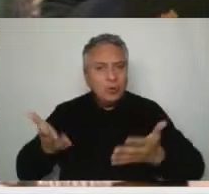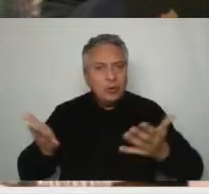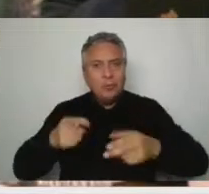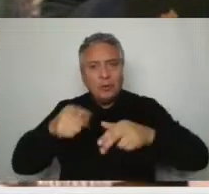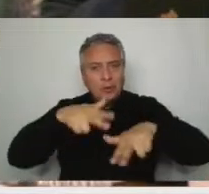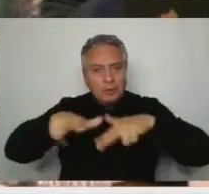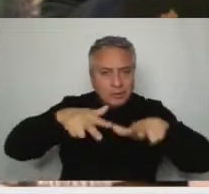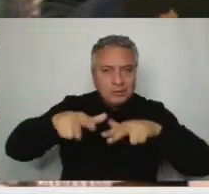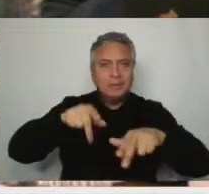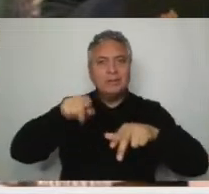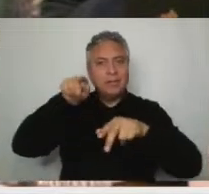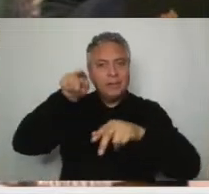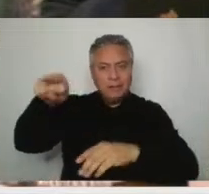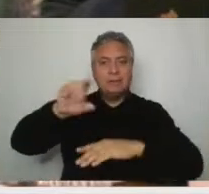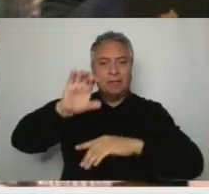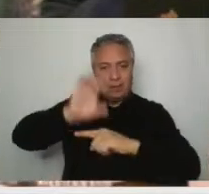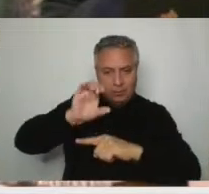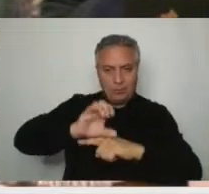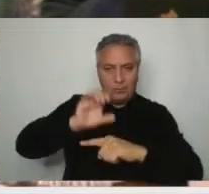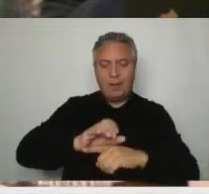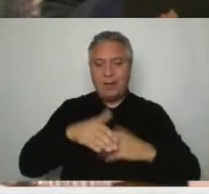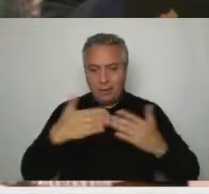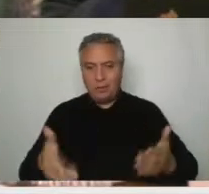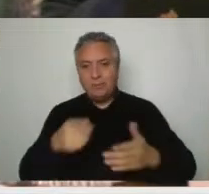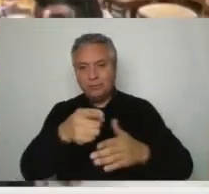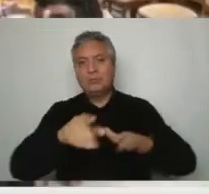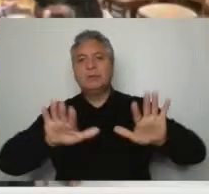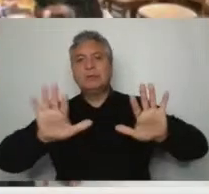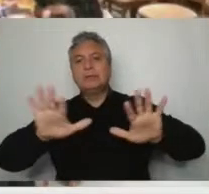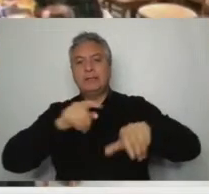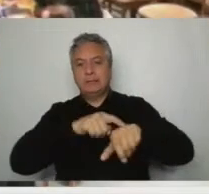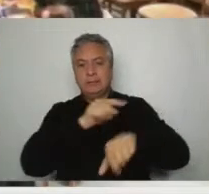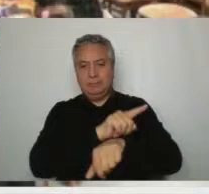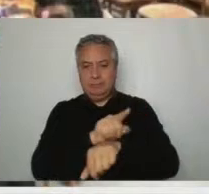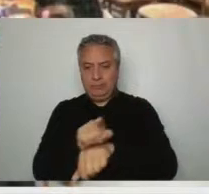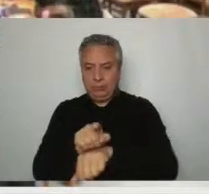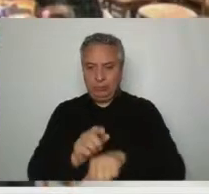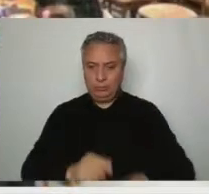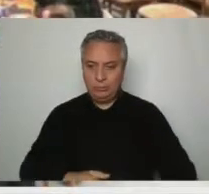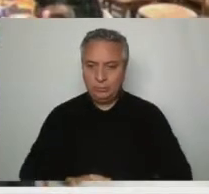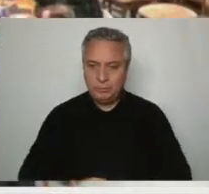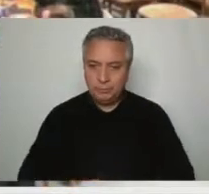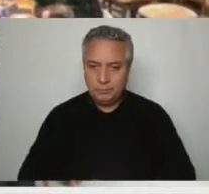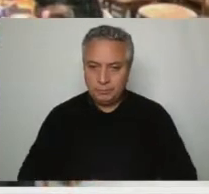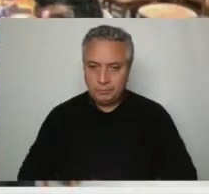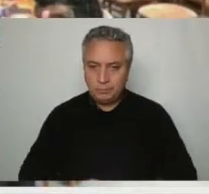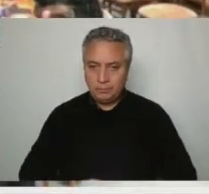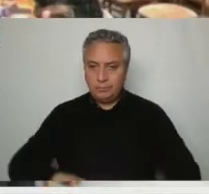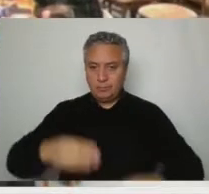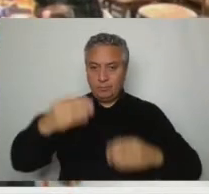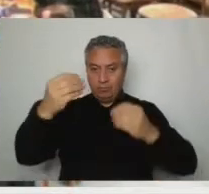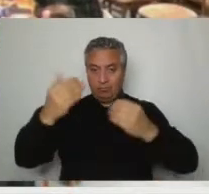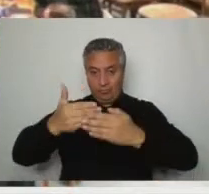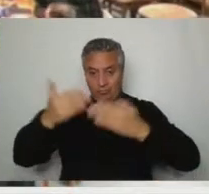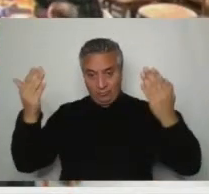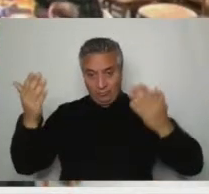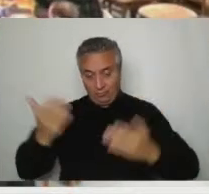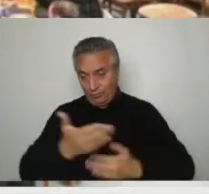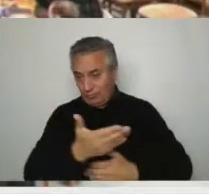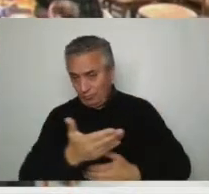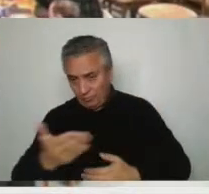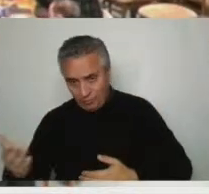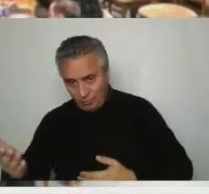strategic priorities of Ecuador with the various individuals present here today. Thank you. 20 minutes. Thank you. Greetings to